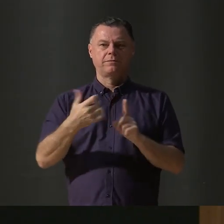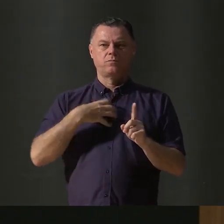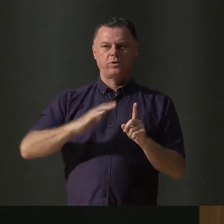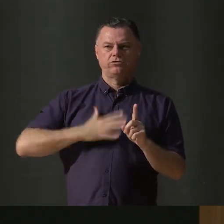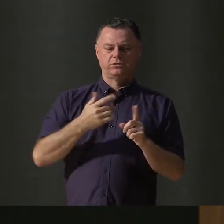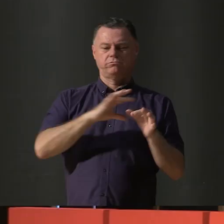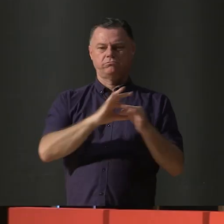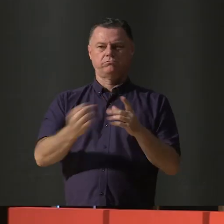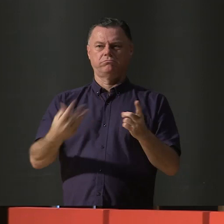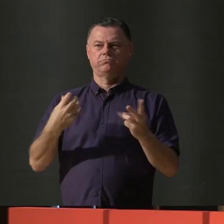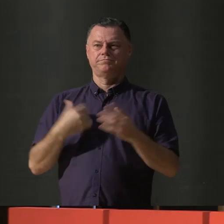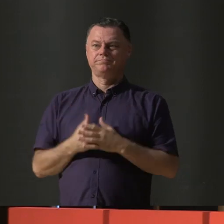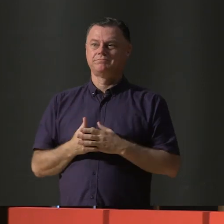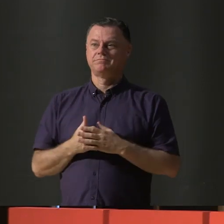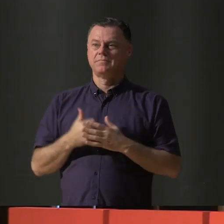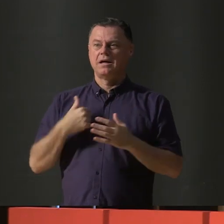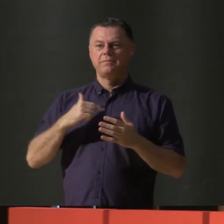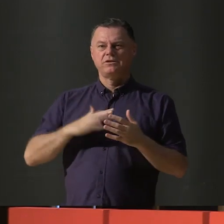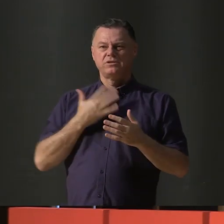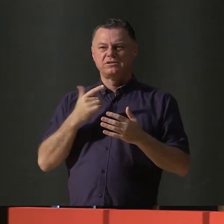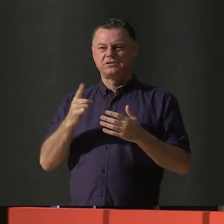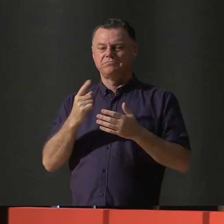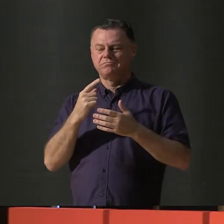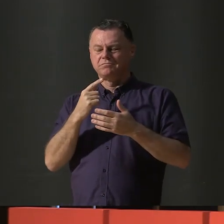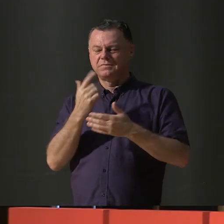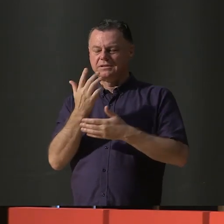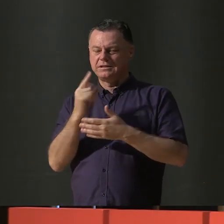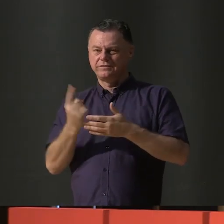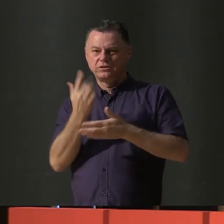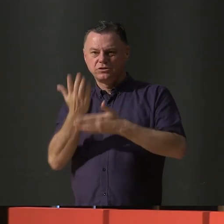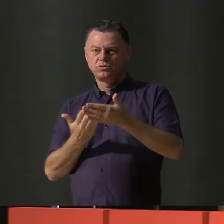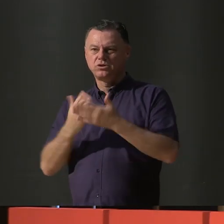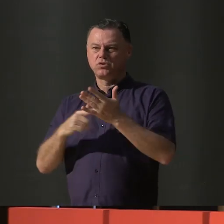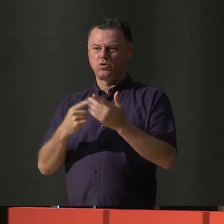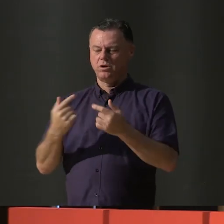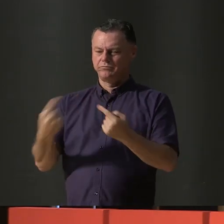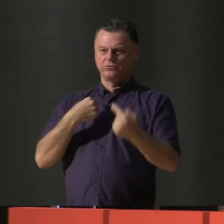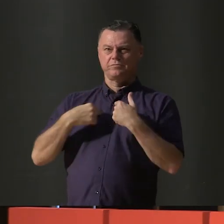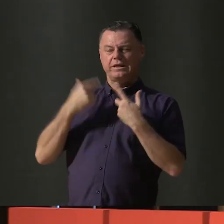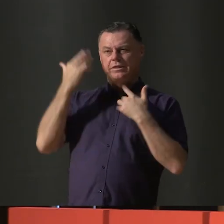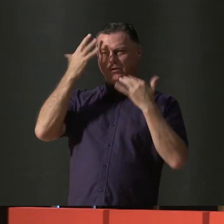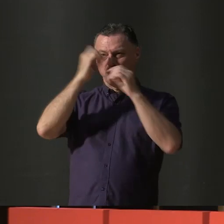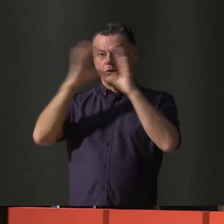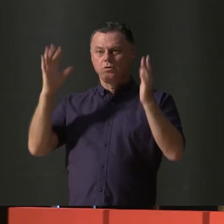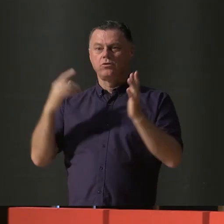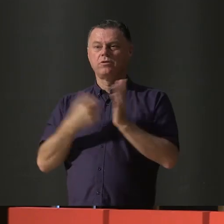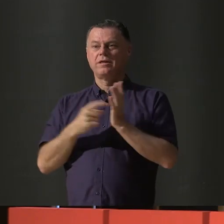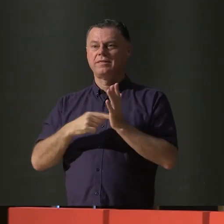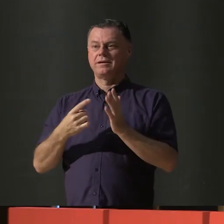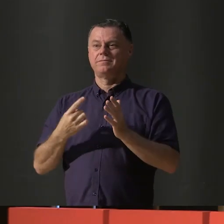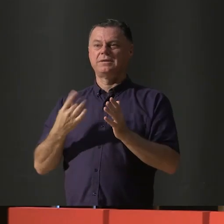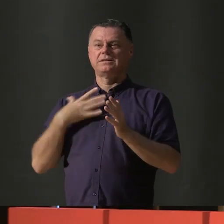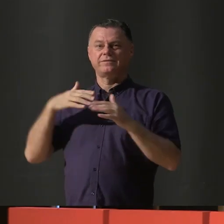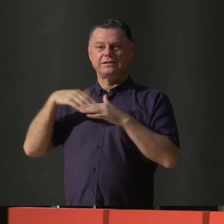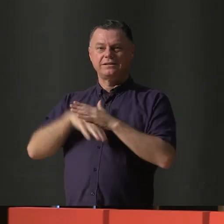aesthetic qualities, individual narratives or provocations than for their ability to be embedded into